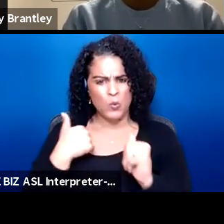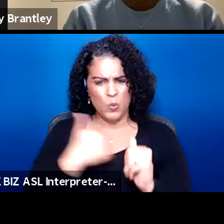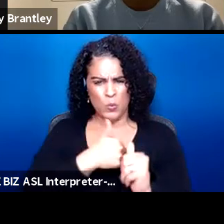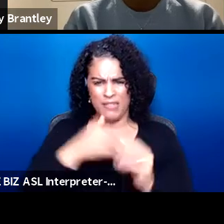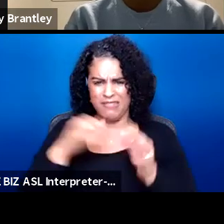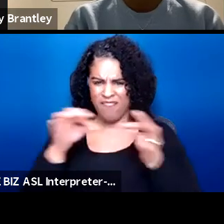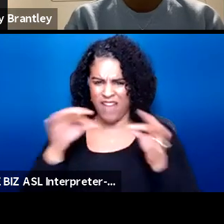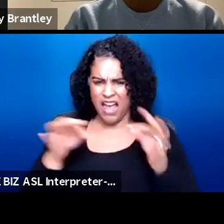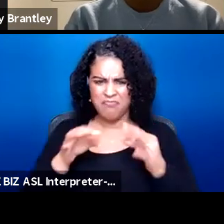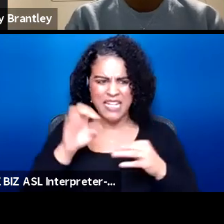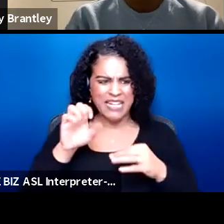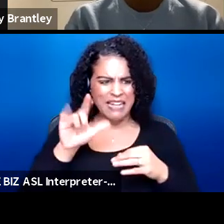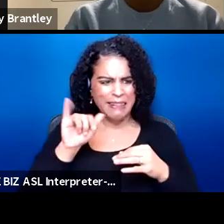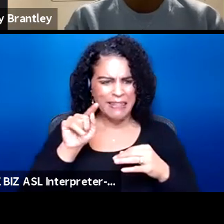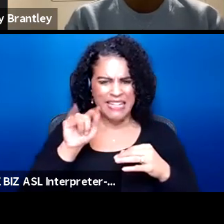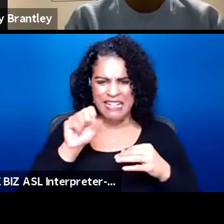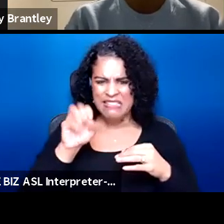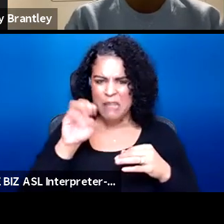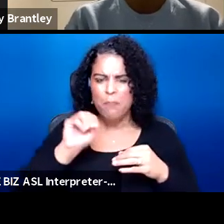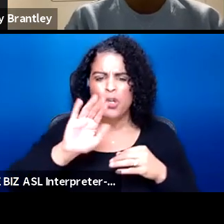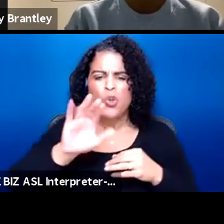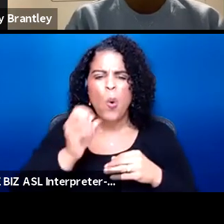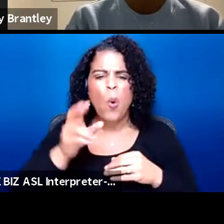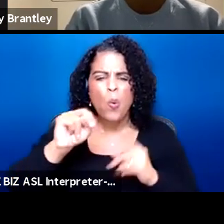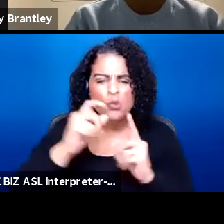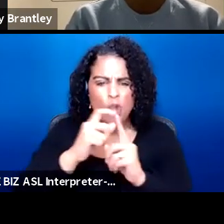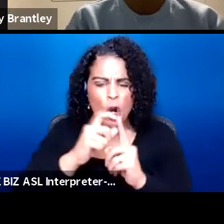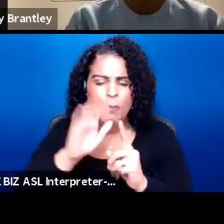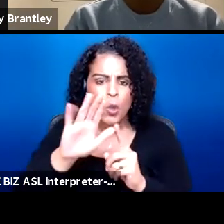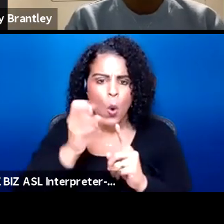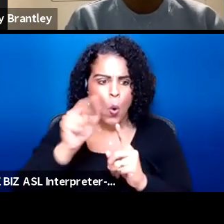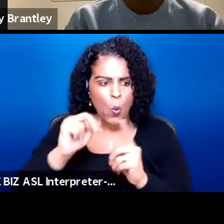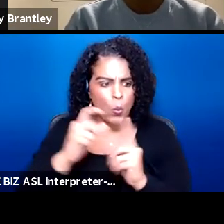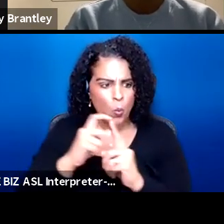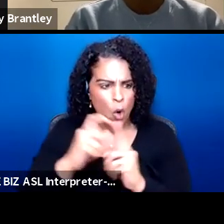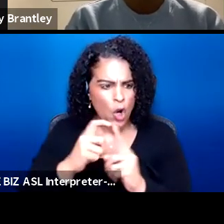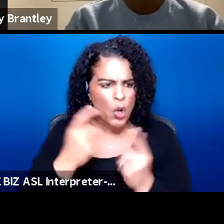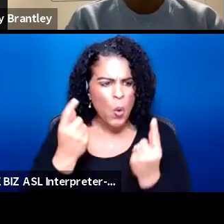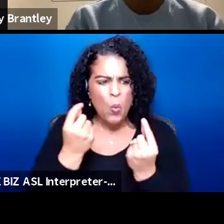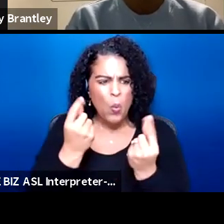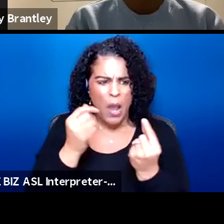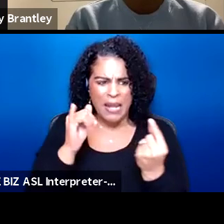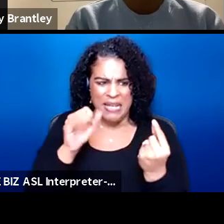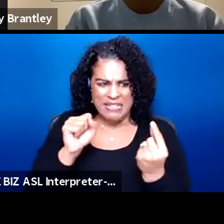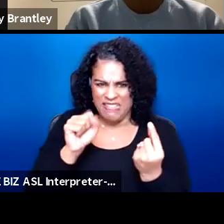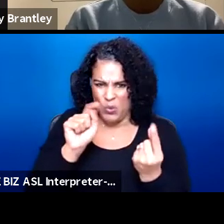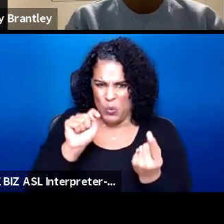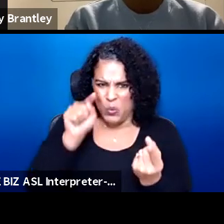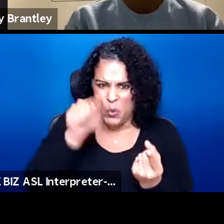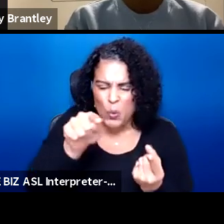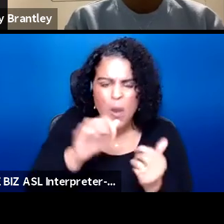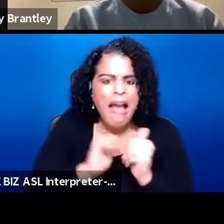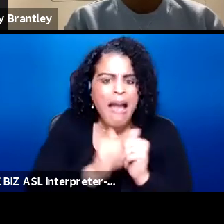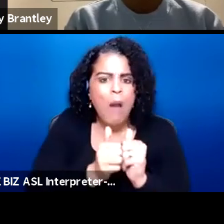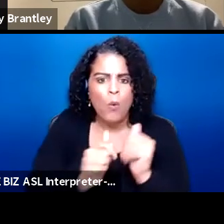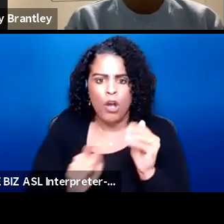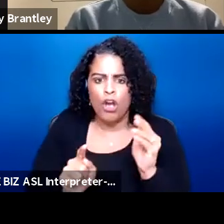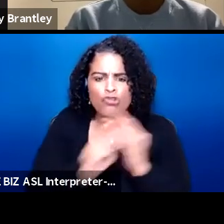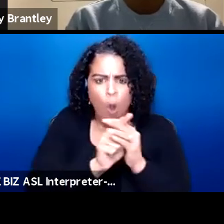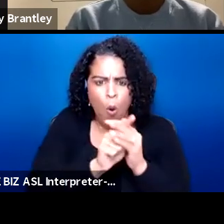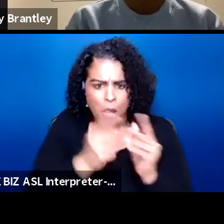define elitism specifically in your own terms, in your own words? What is it to you and how has it shown up throughout